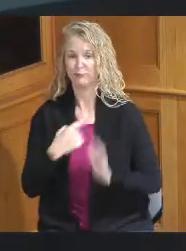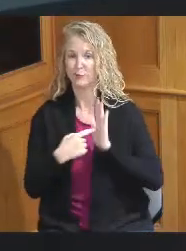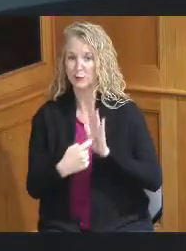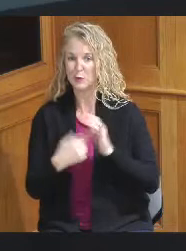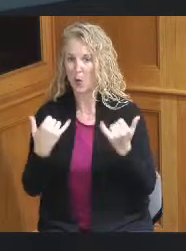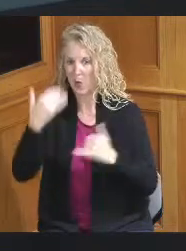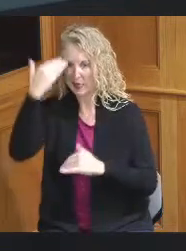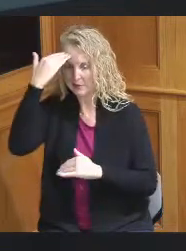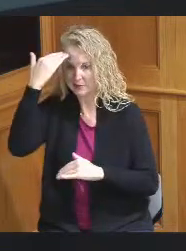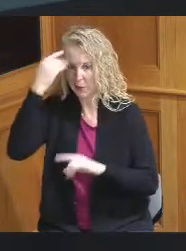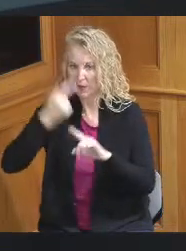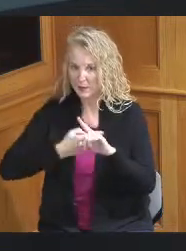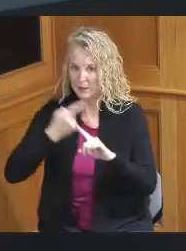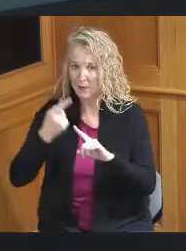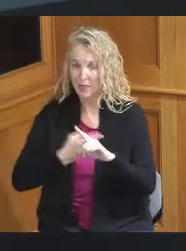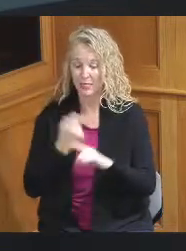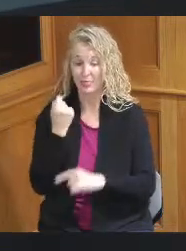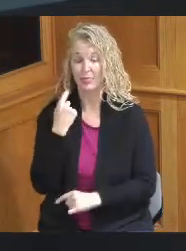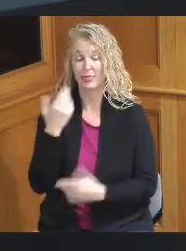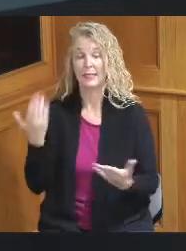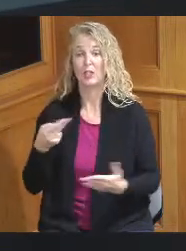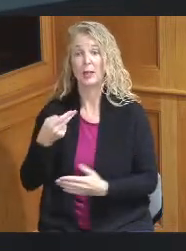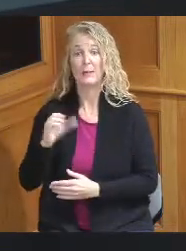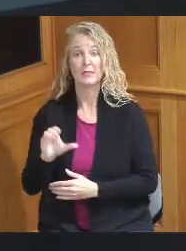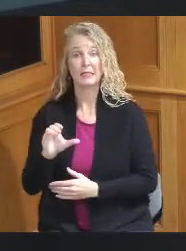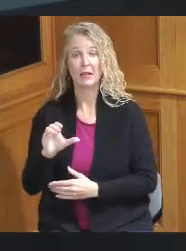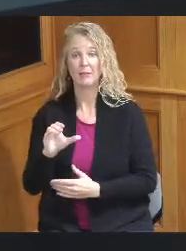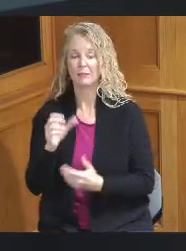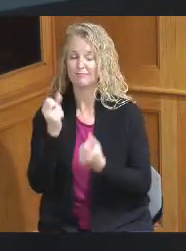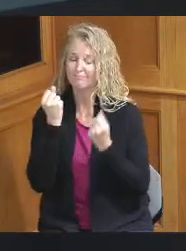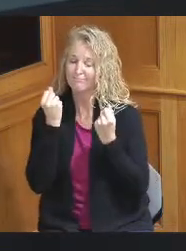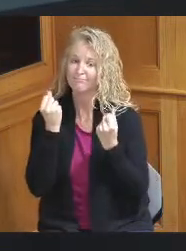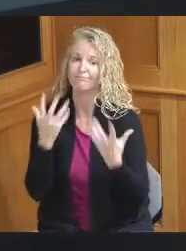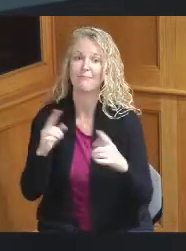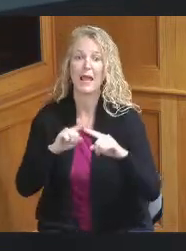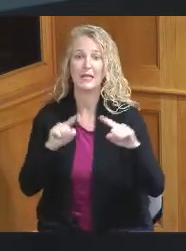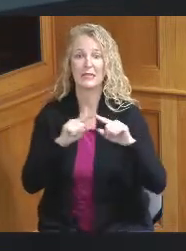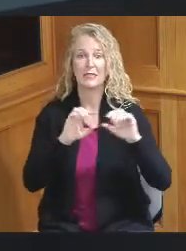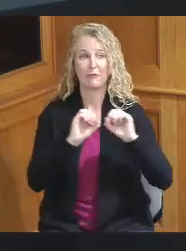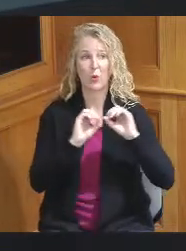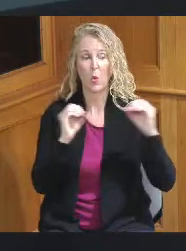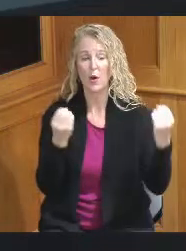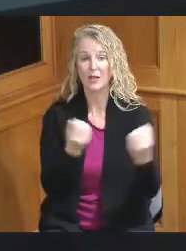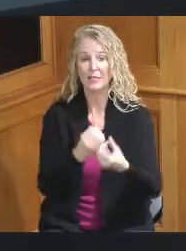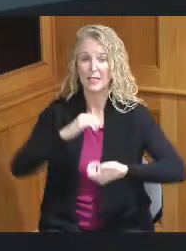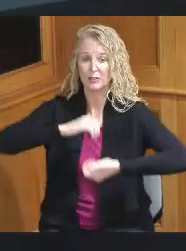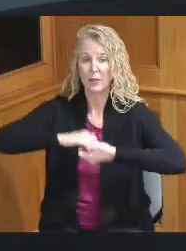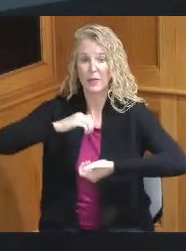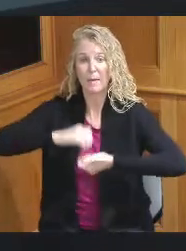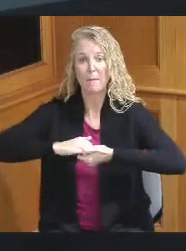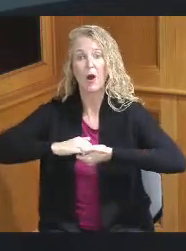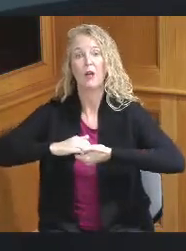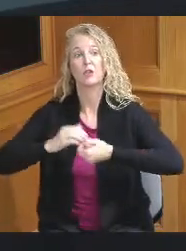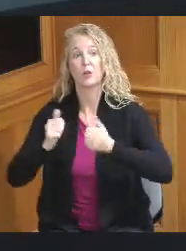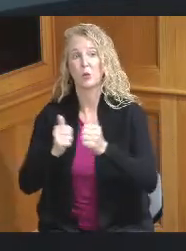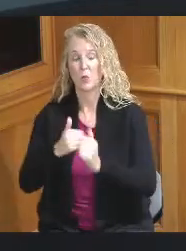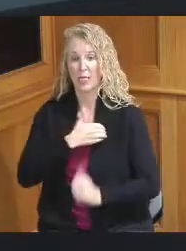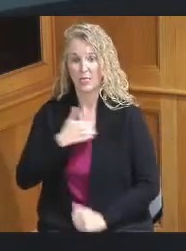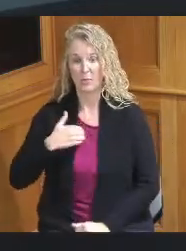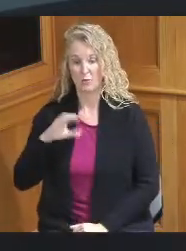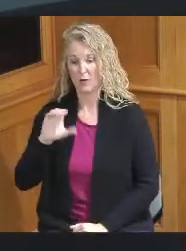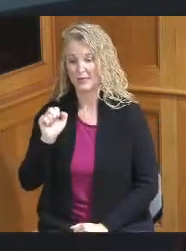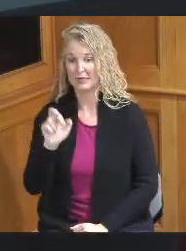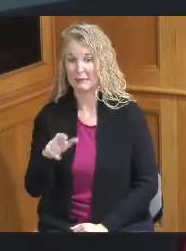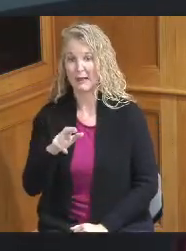Month, and whereas in Hamilton County, there are many organizations and partners that continue to help breast cancer